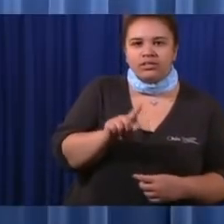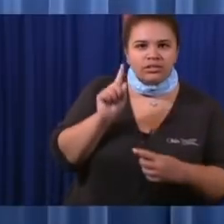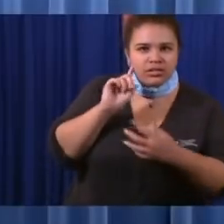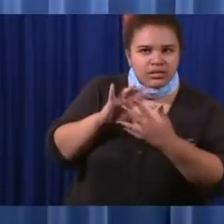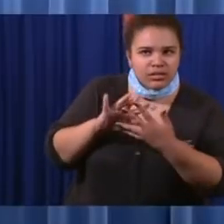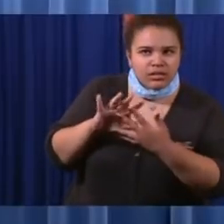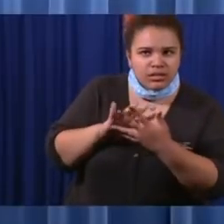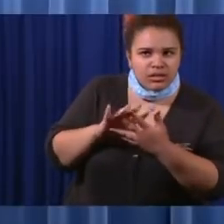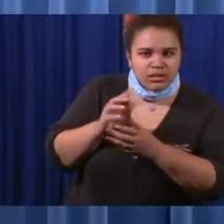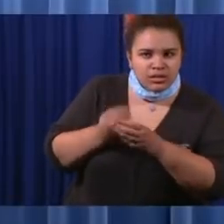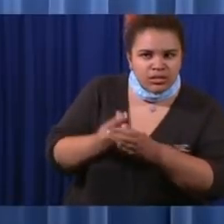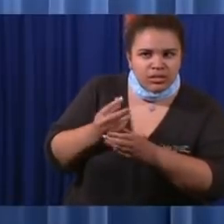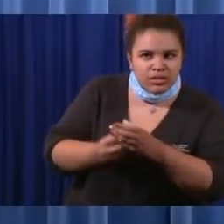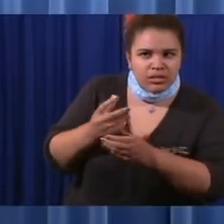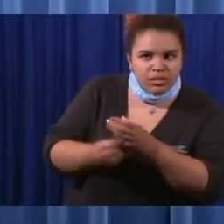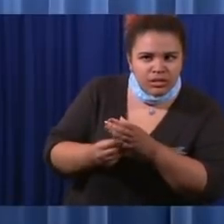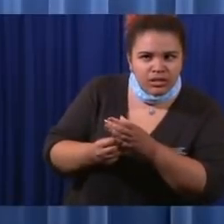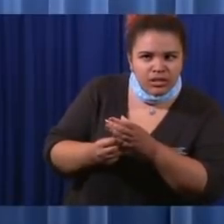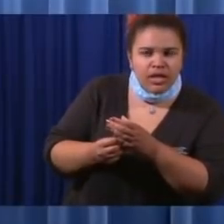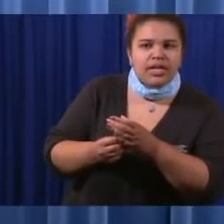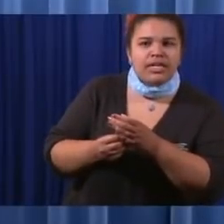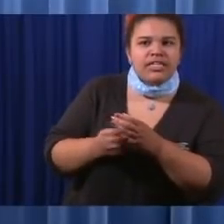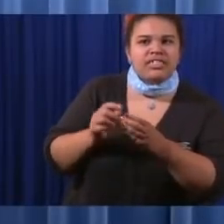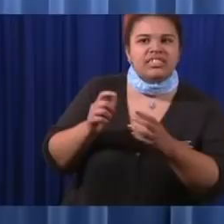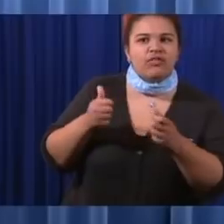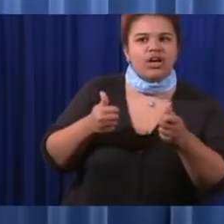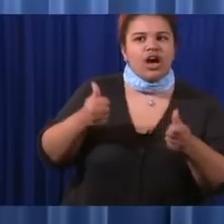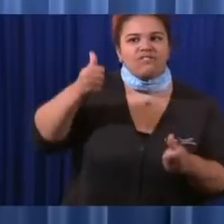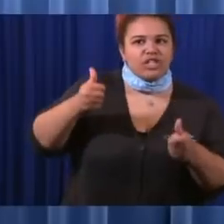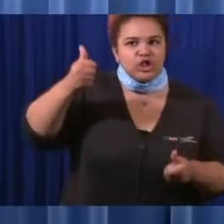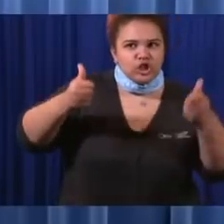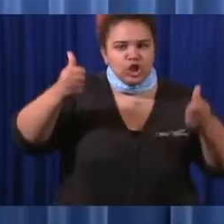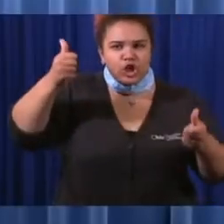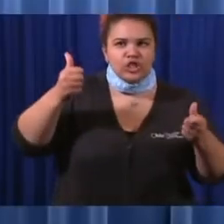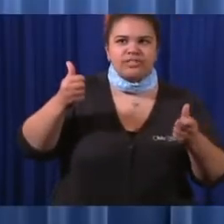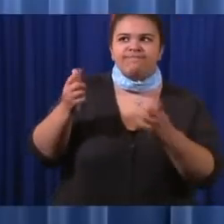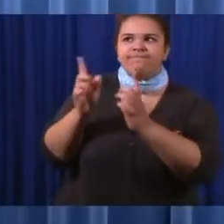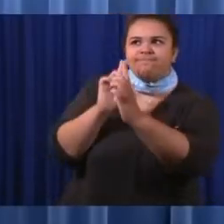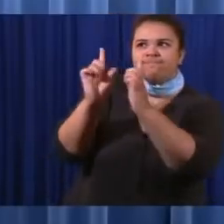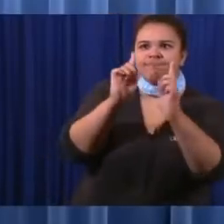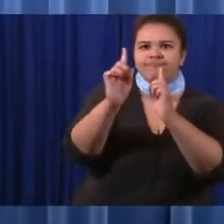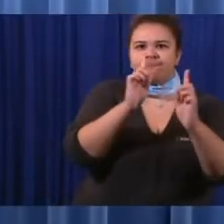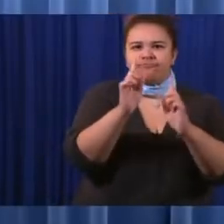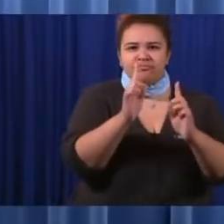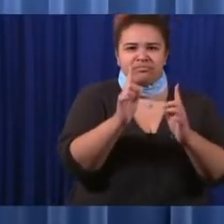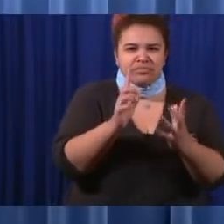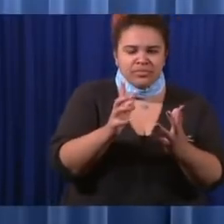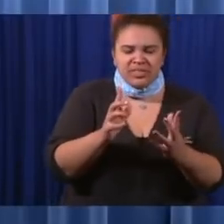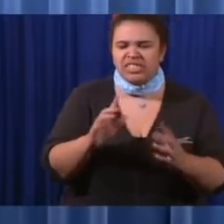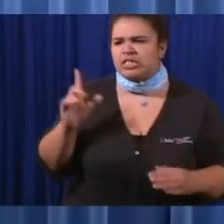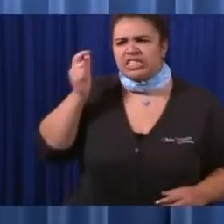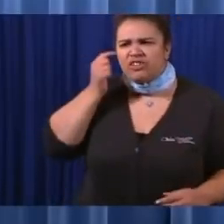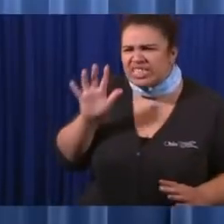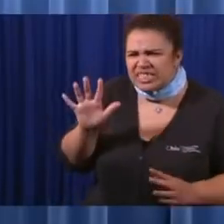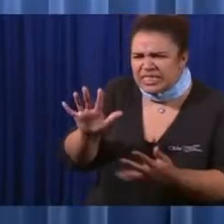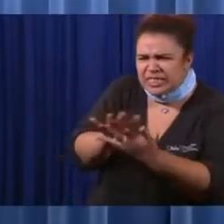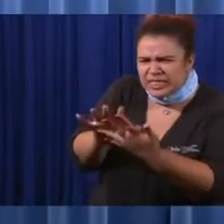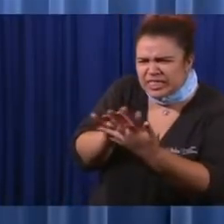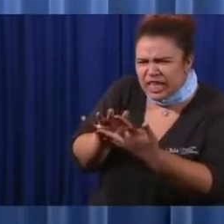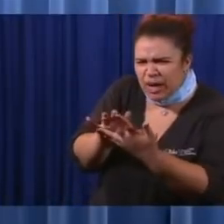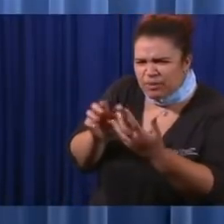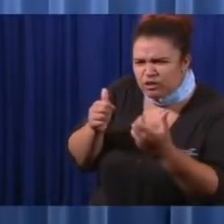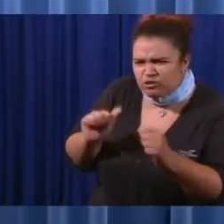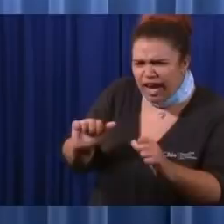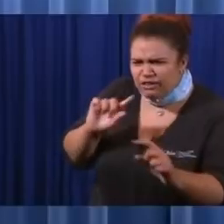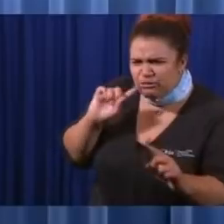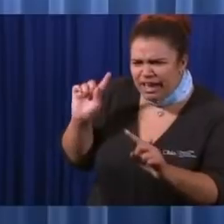this official, since there are efforts underway anyway. Okay, I lost part of that, but let me try to